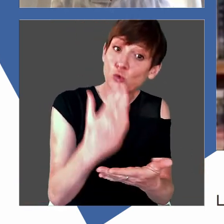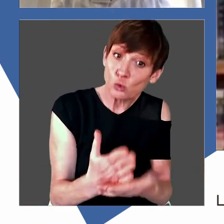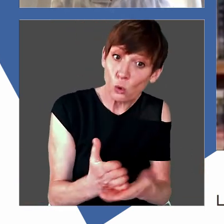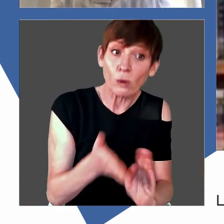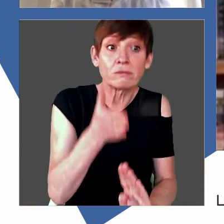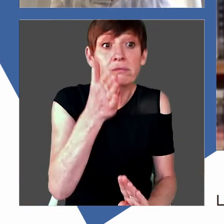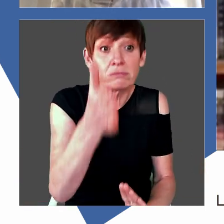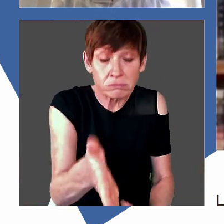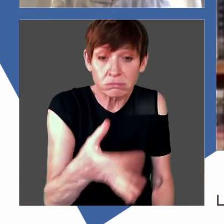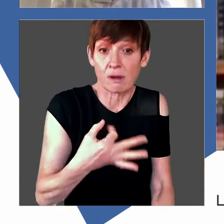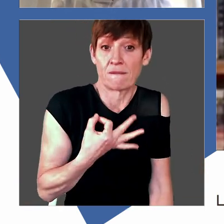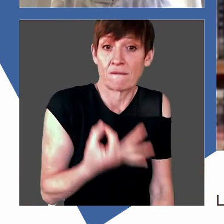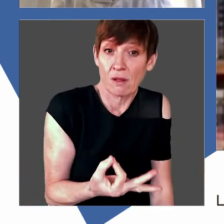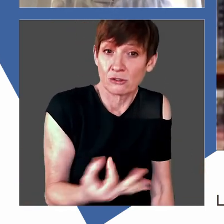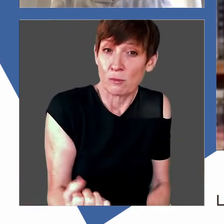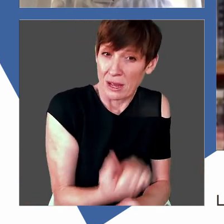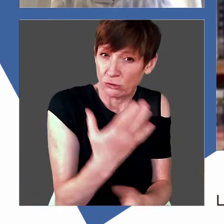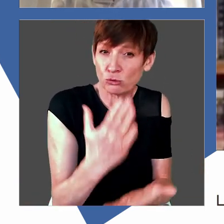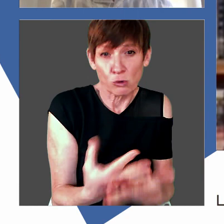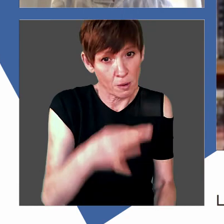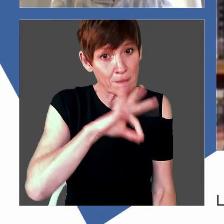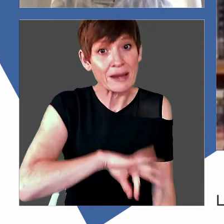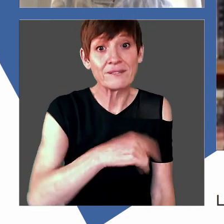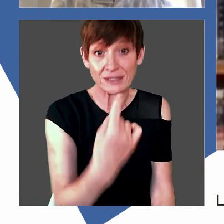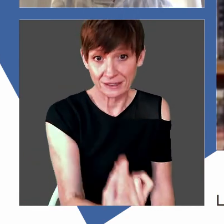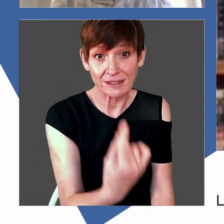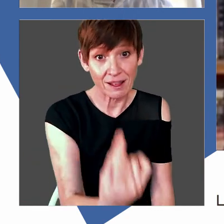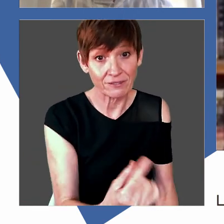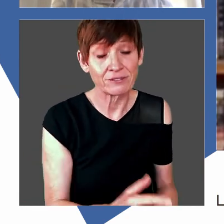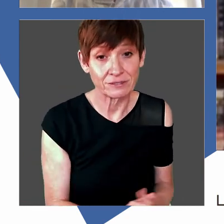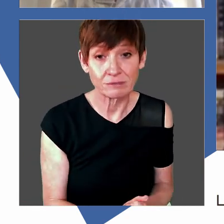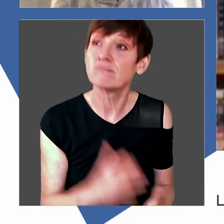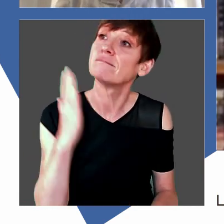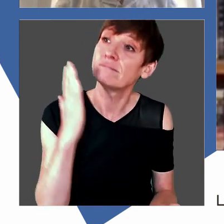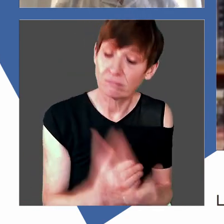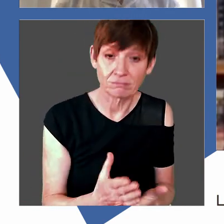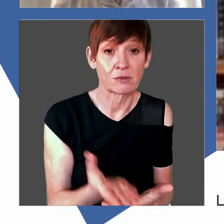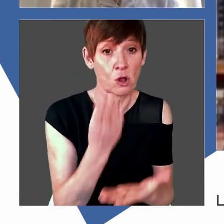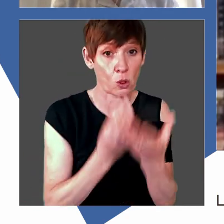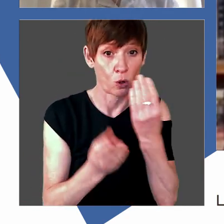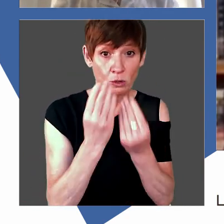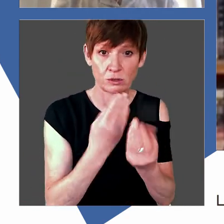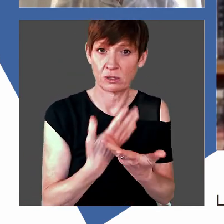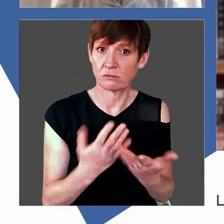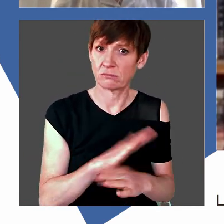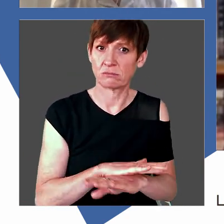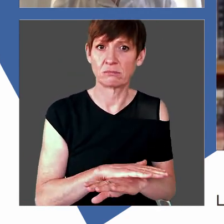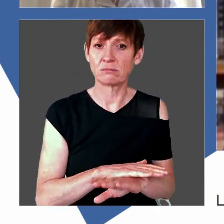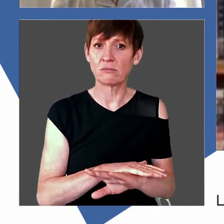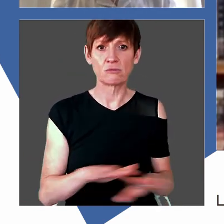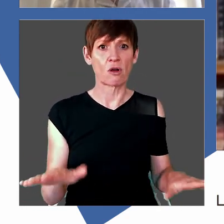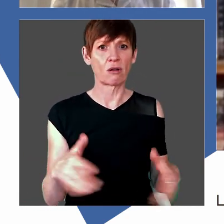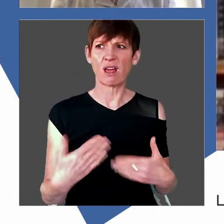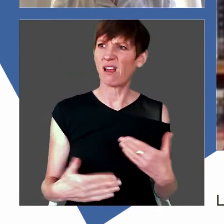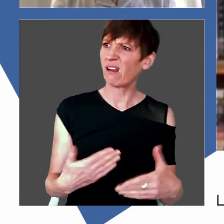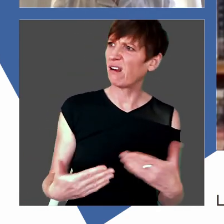you, and that it's a genuine learning experience for you. And I think that's when I'd say